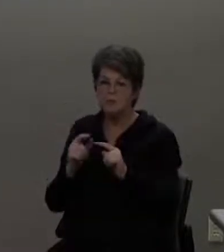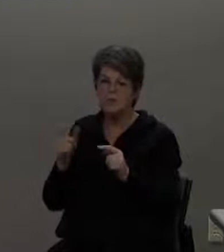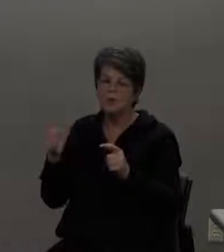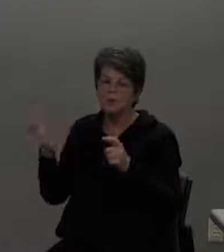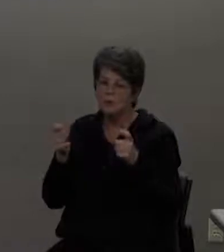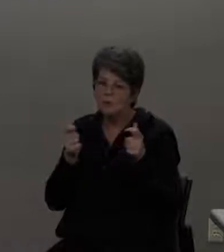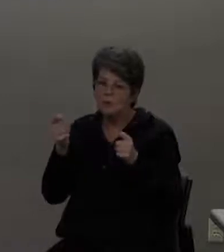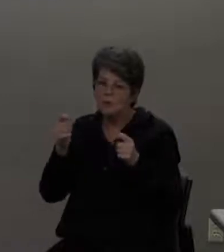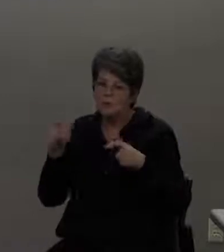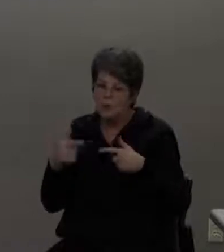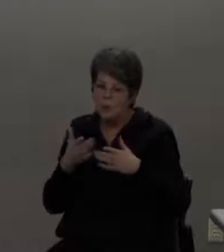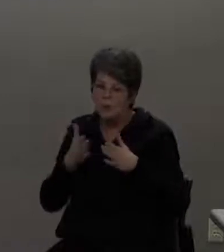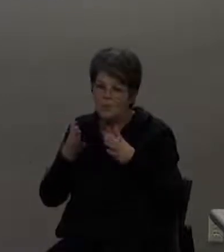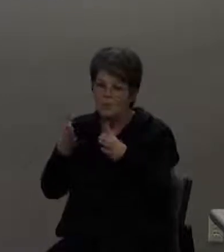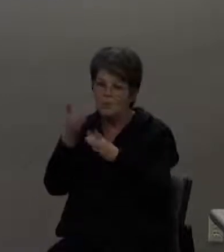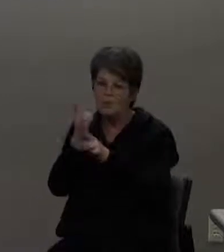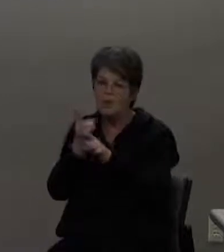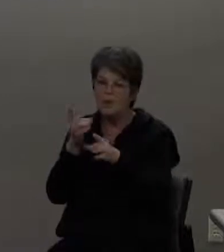sled in the same direction, if you will.